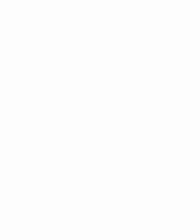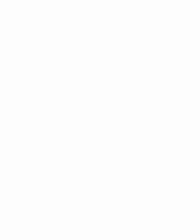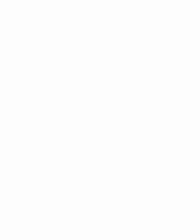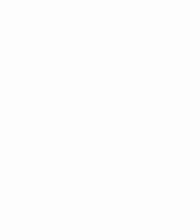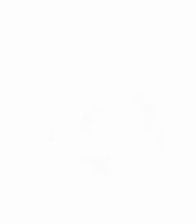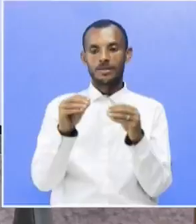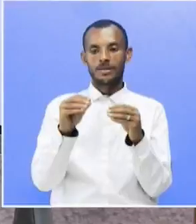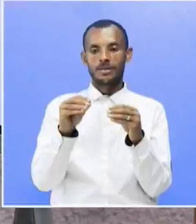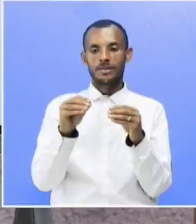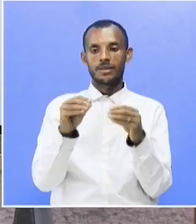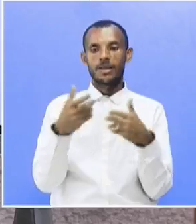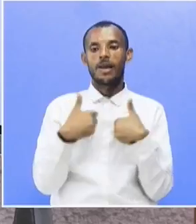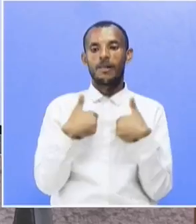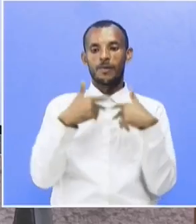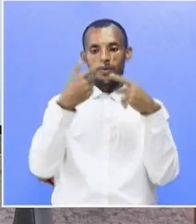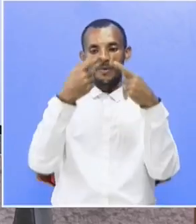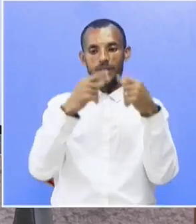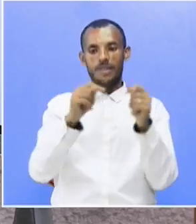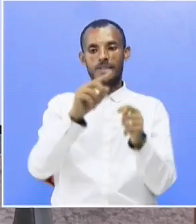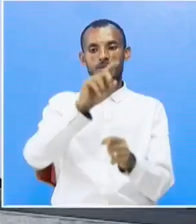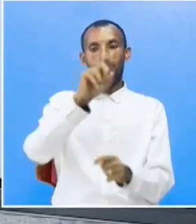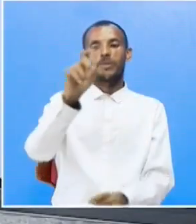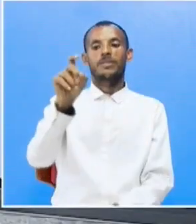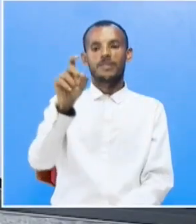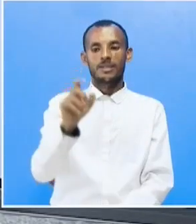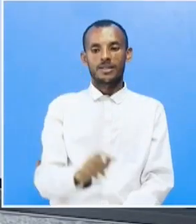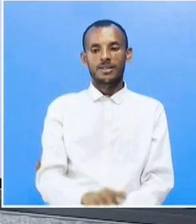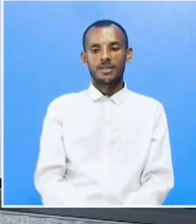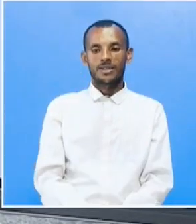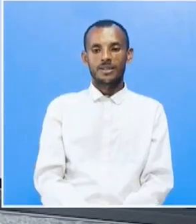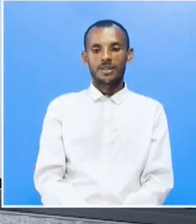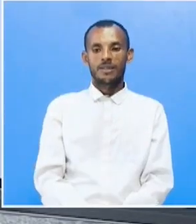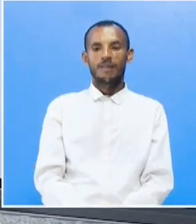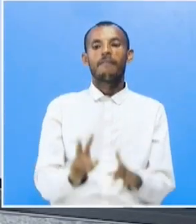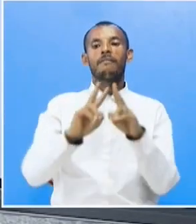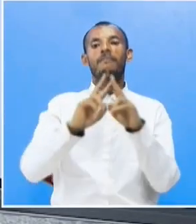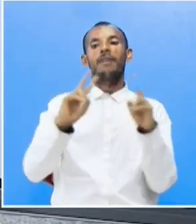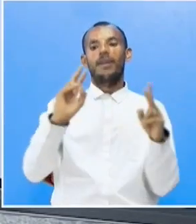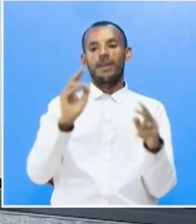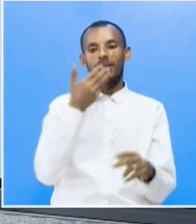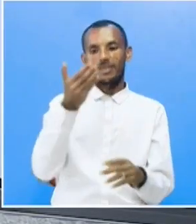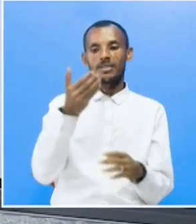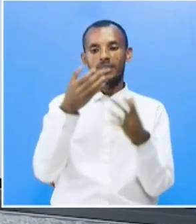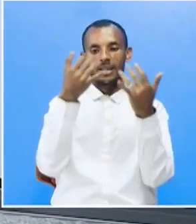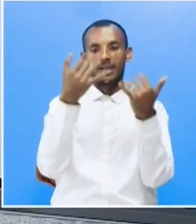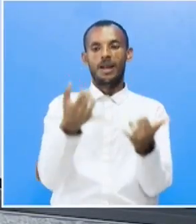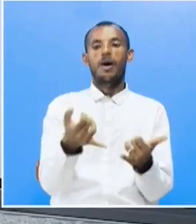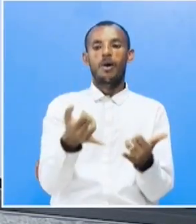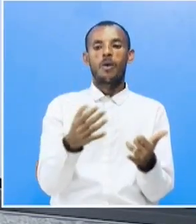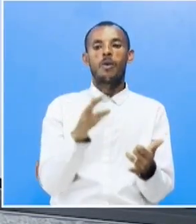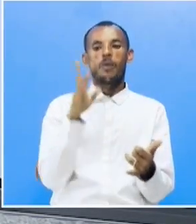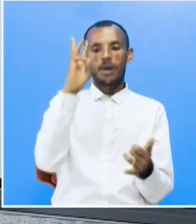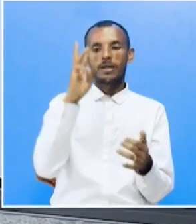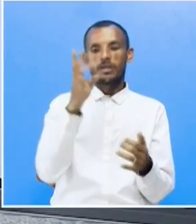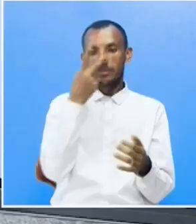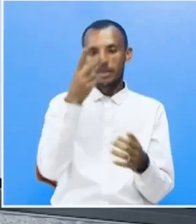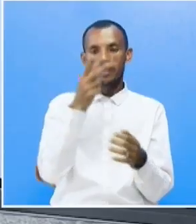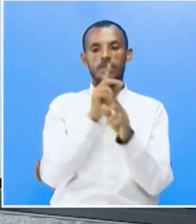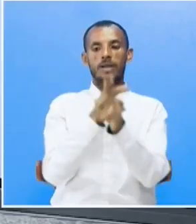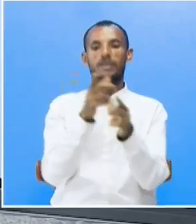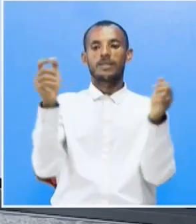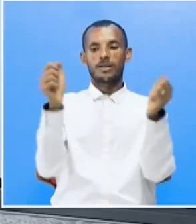Students, have you tried the question? Very nice. Now we'll see the answer